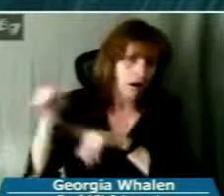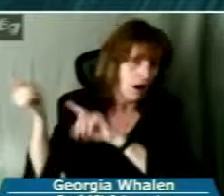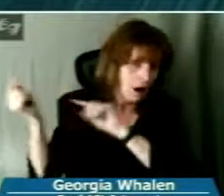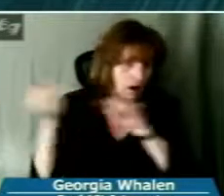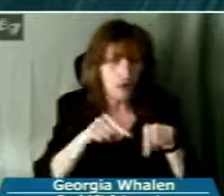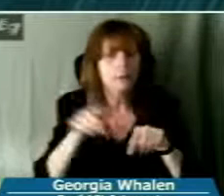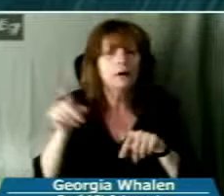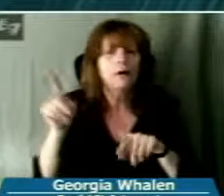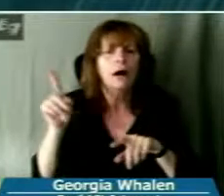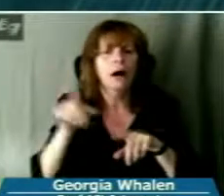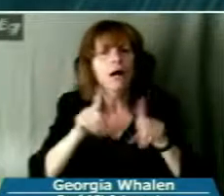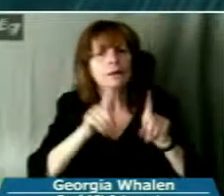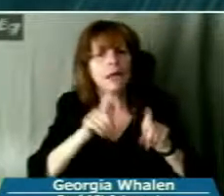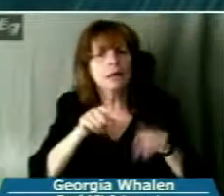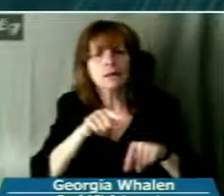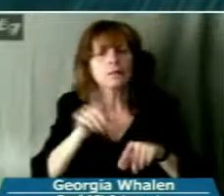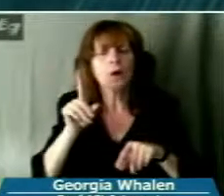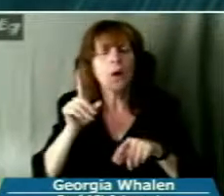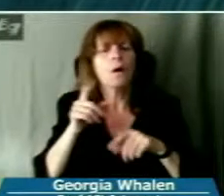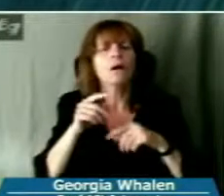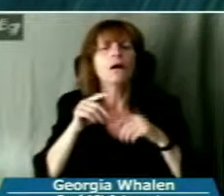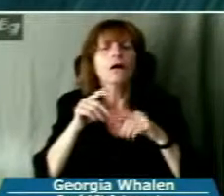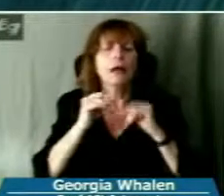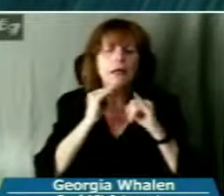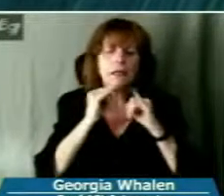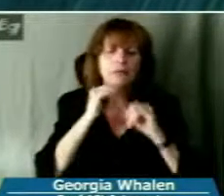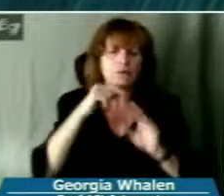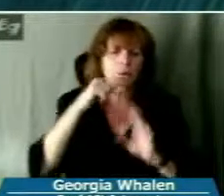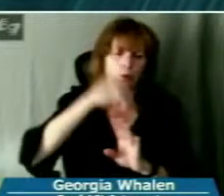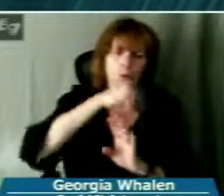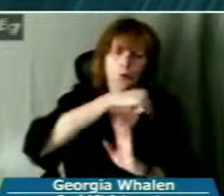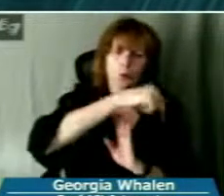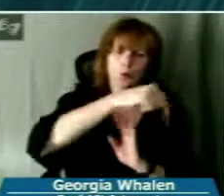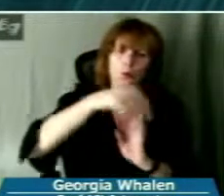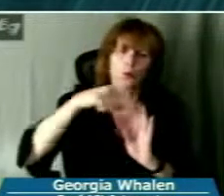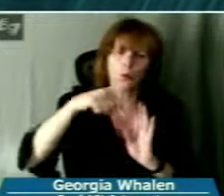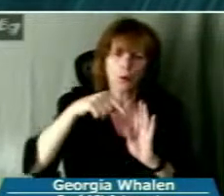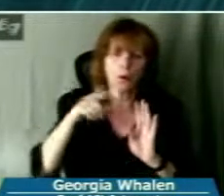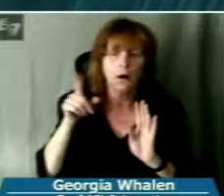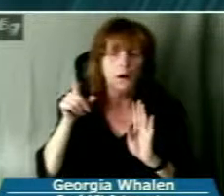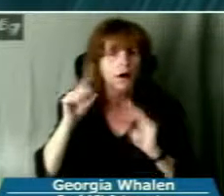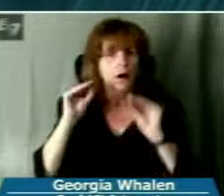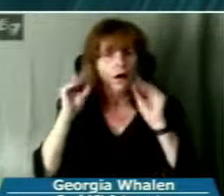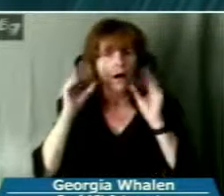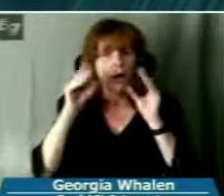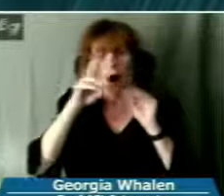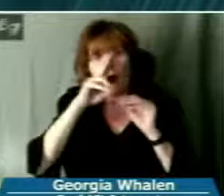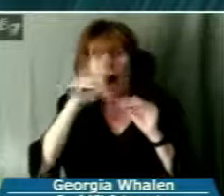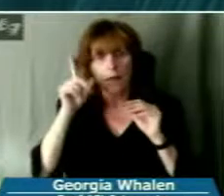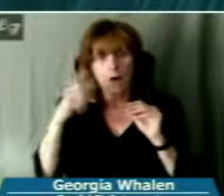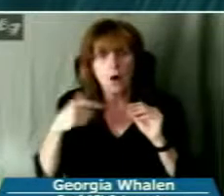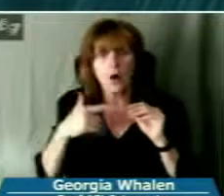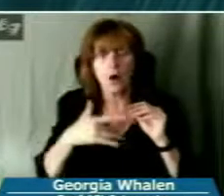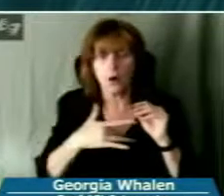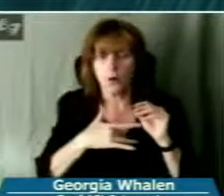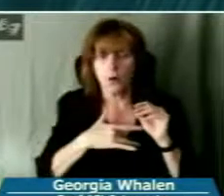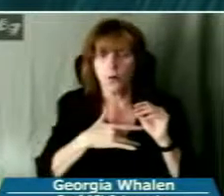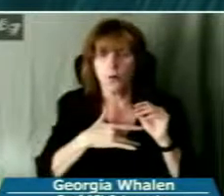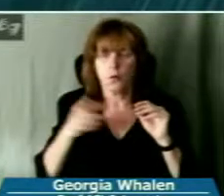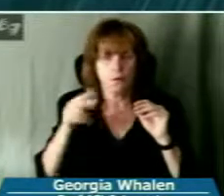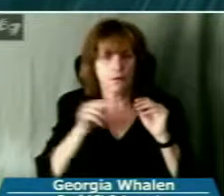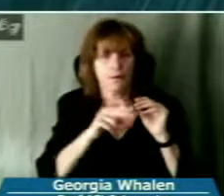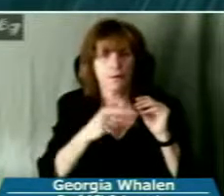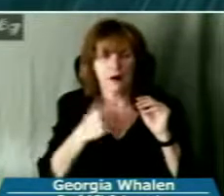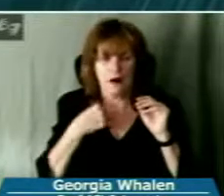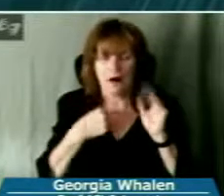first initial case. And when they were in the facility, they identified that they had significant concerns about others being symptomatic, as well as noting some of